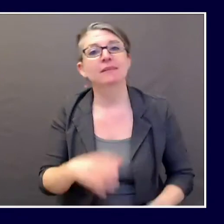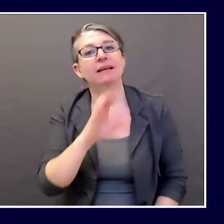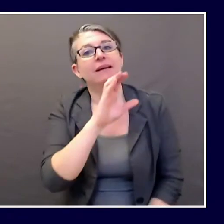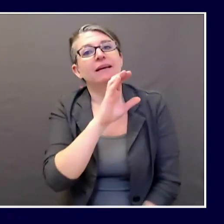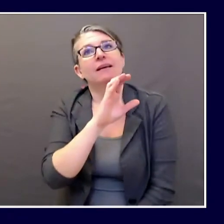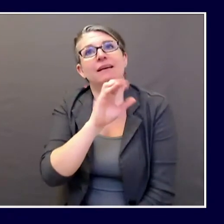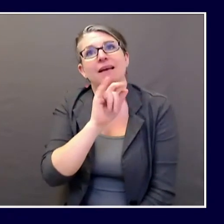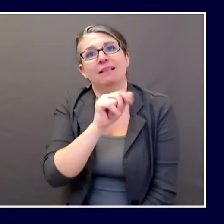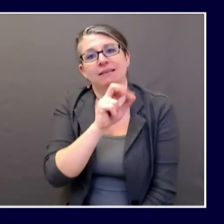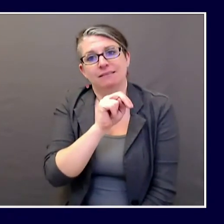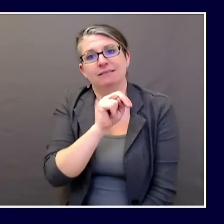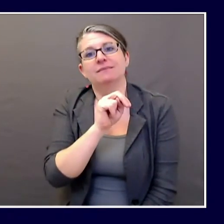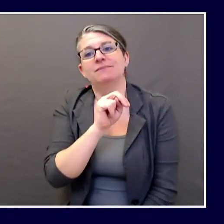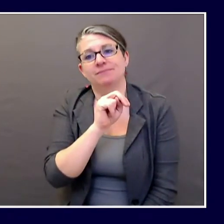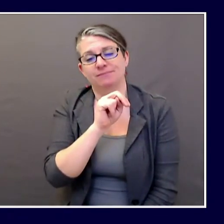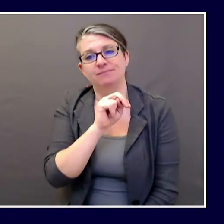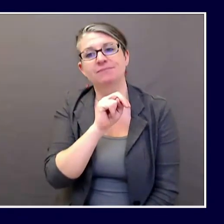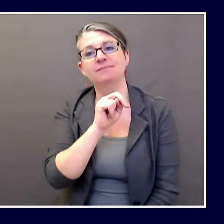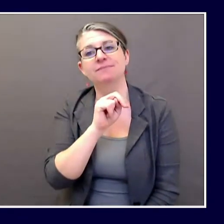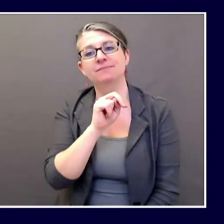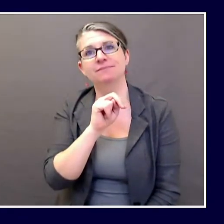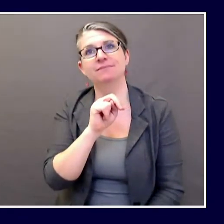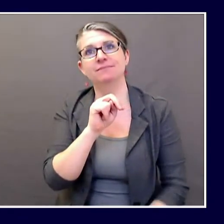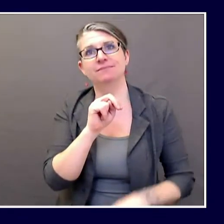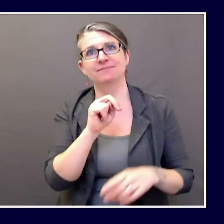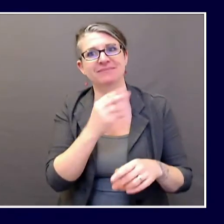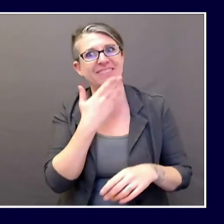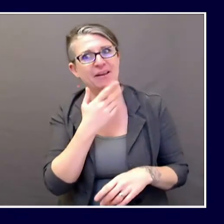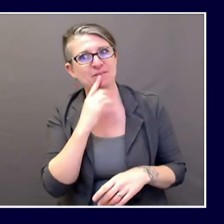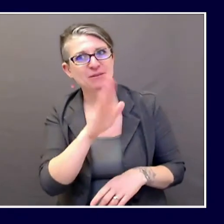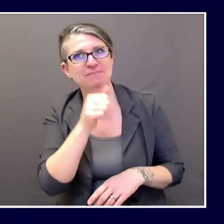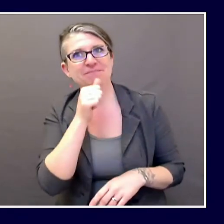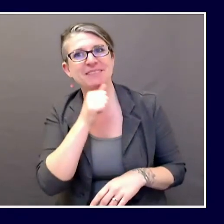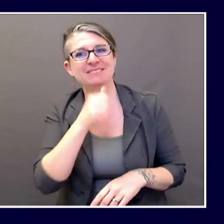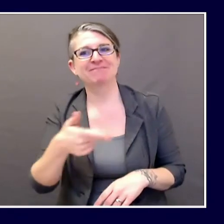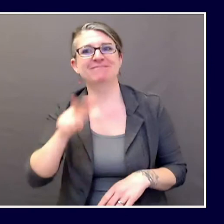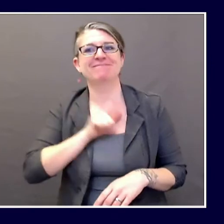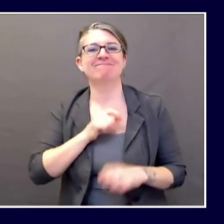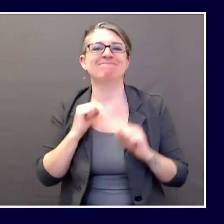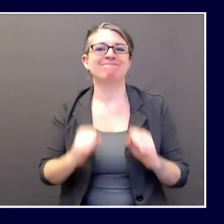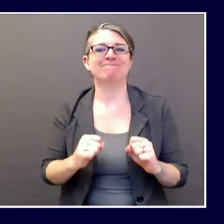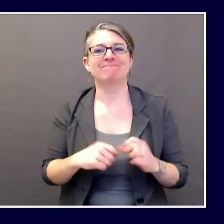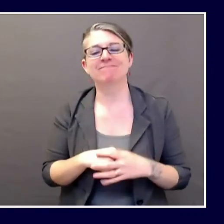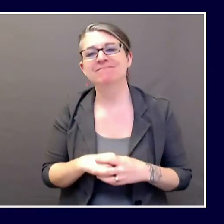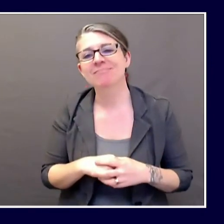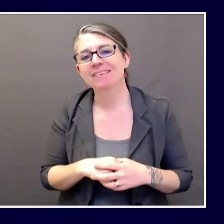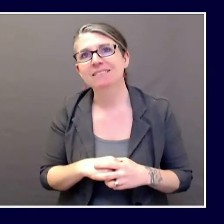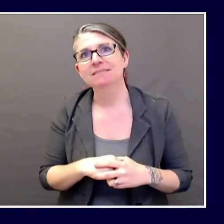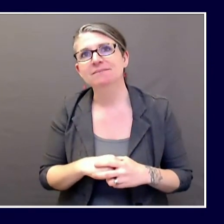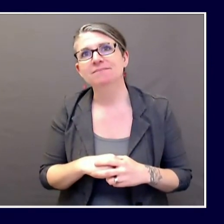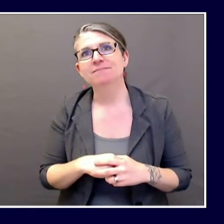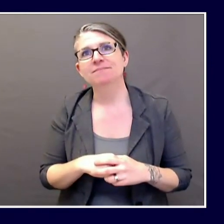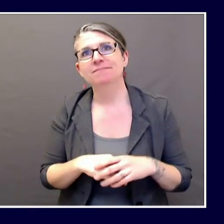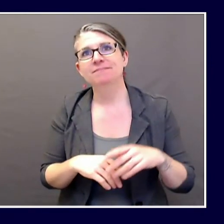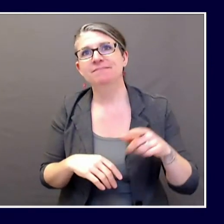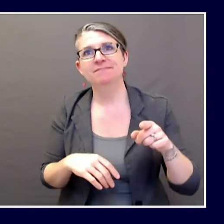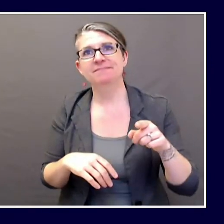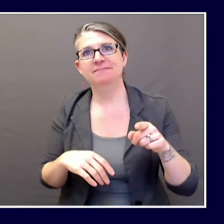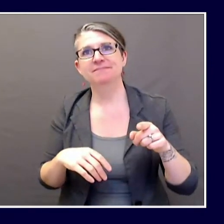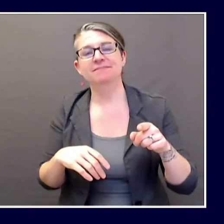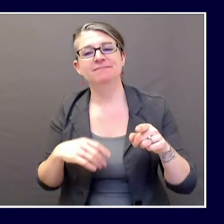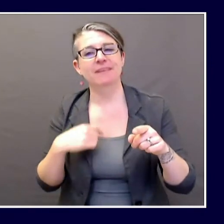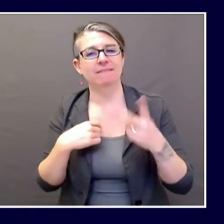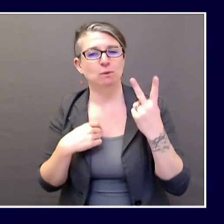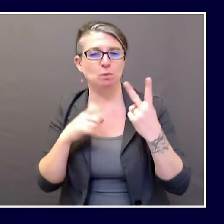Hello, Dr. Shah. Thank you for being patient. So a couple of questions. I was just looking at a press release from the Department